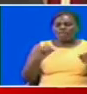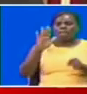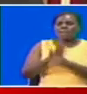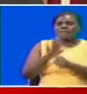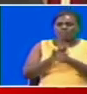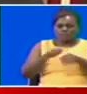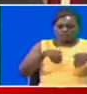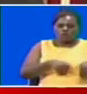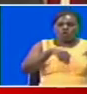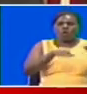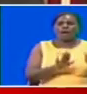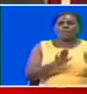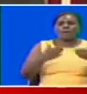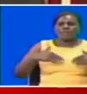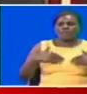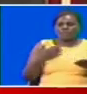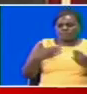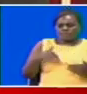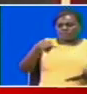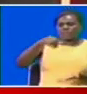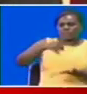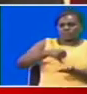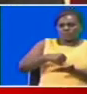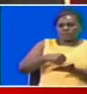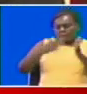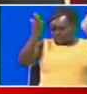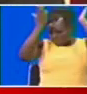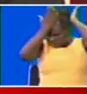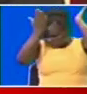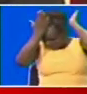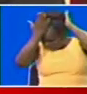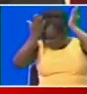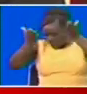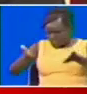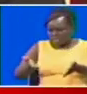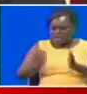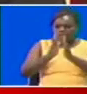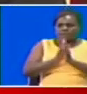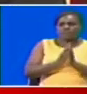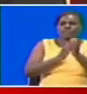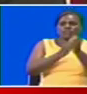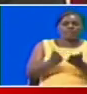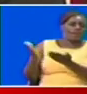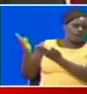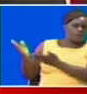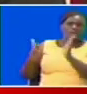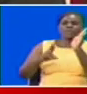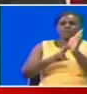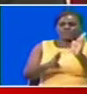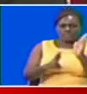be done. There are many people that have worked with us in this journey. The bishops and the religious leaders are here, represented